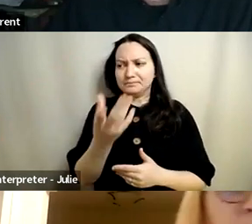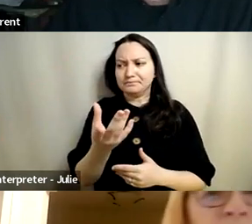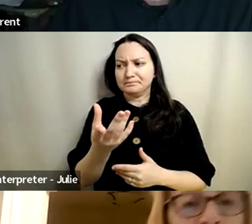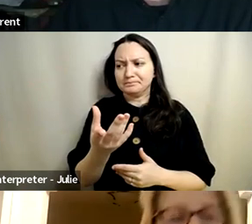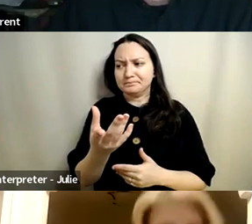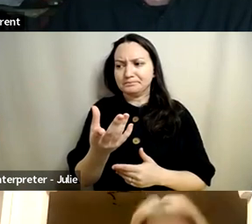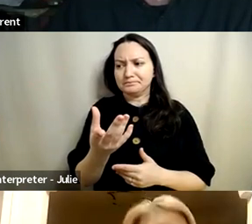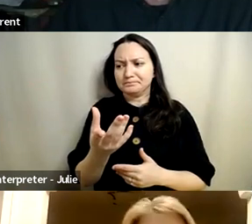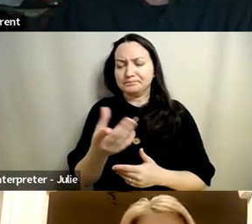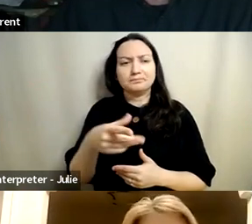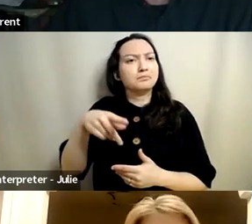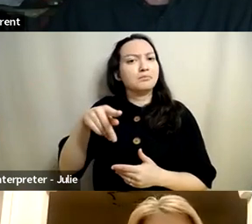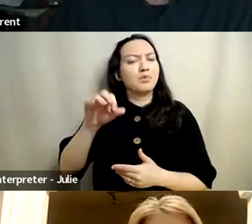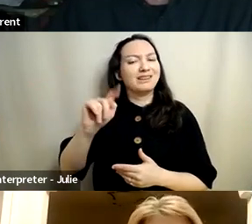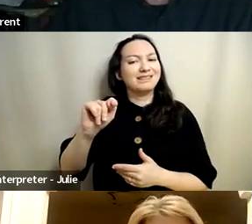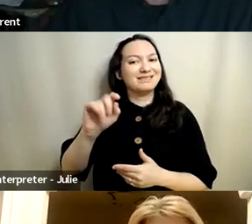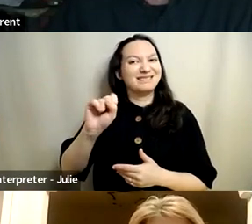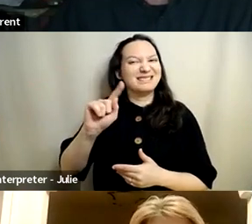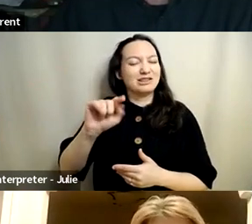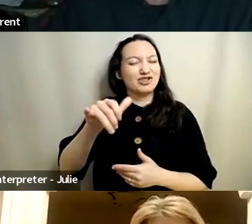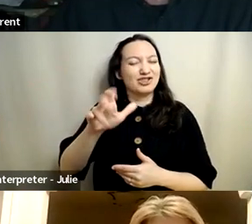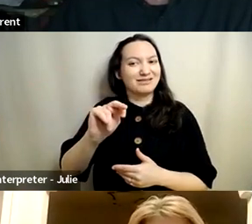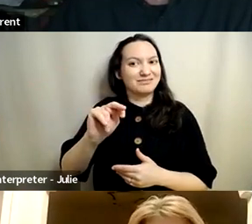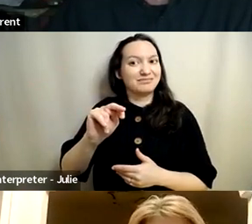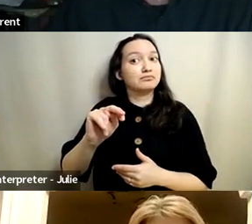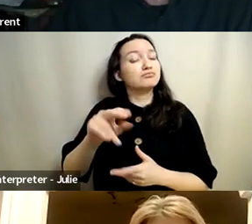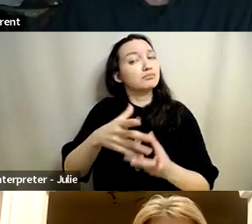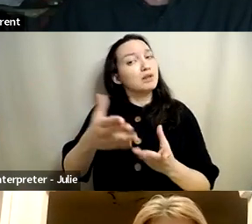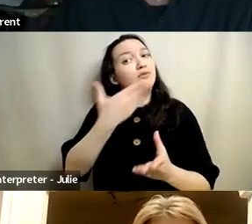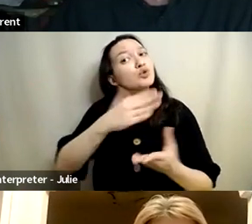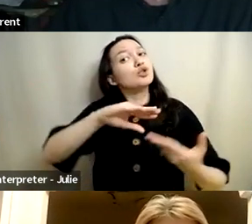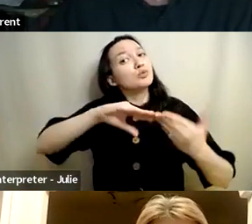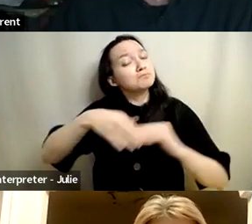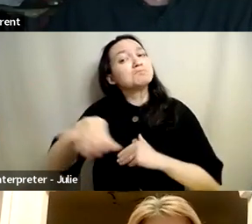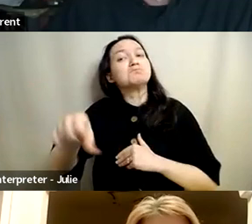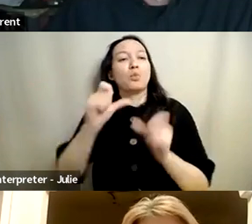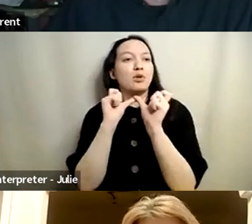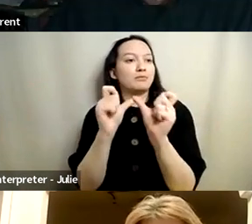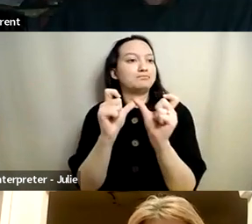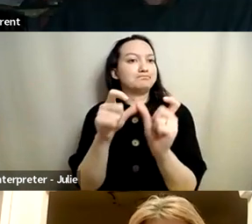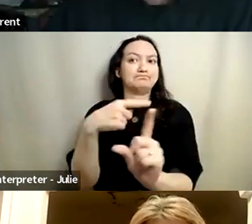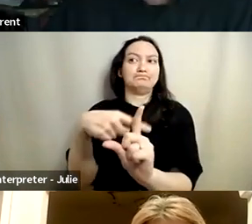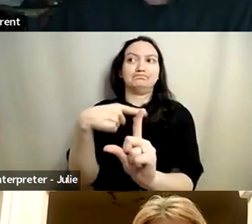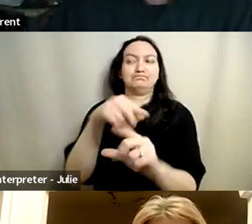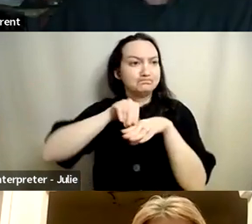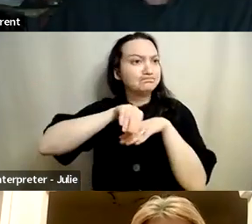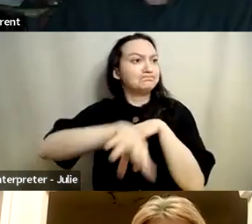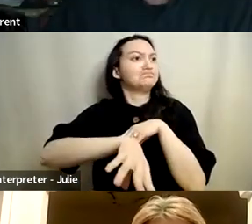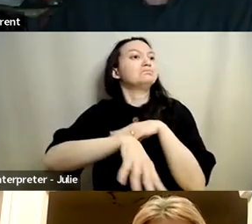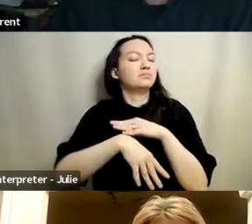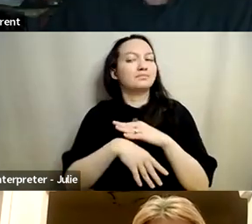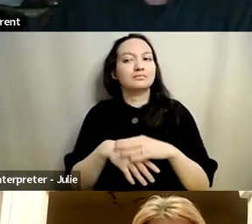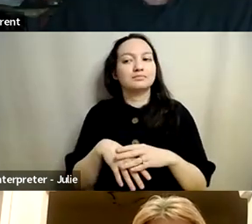I think Providence St. John's needs, I think they've done a lot of good in the community. They're going to continue to do a lot in the community,